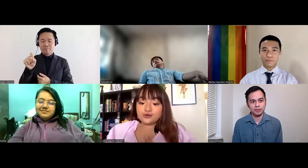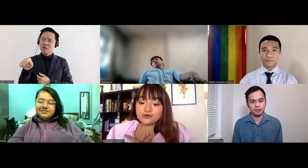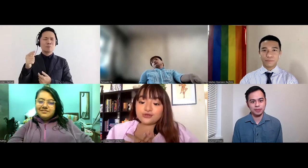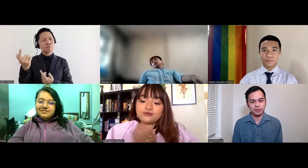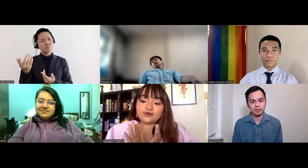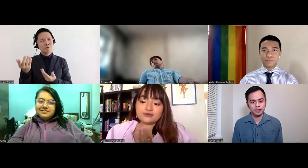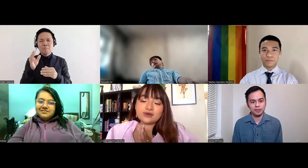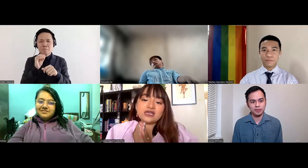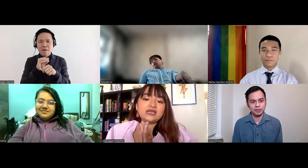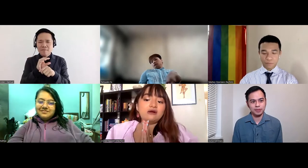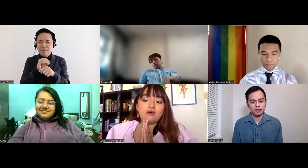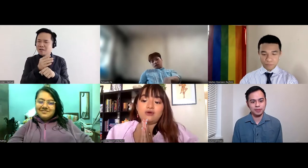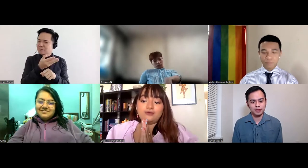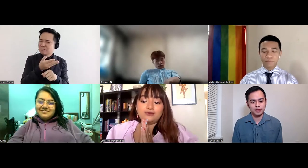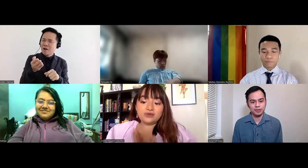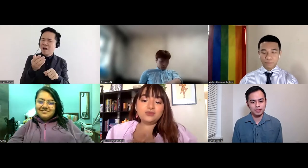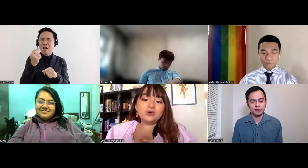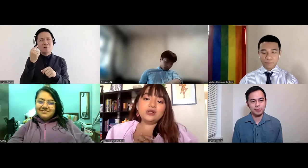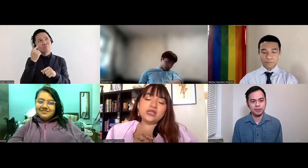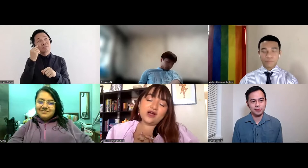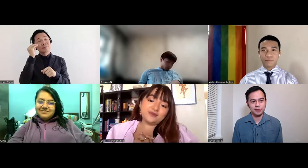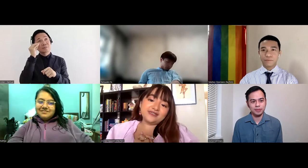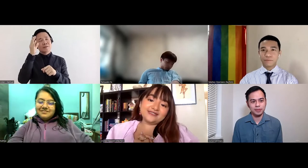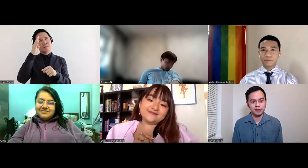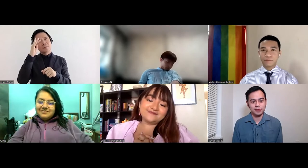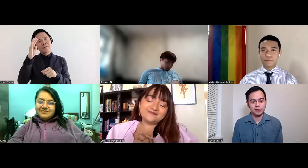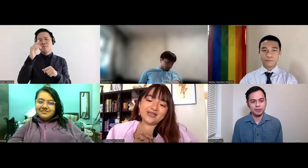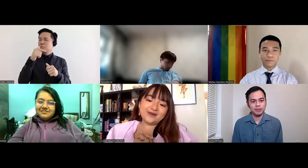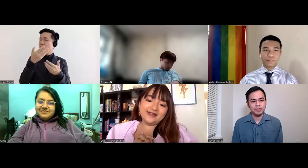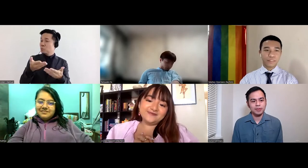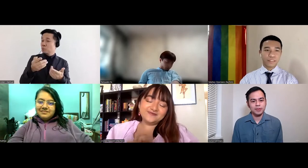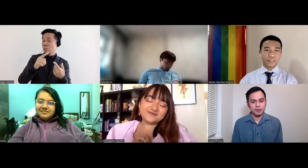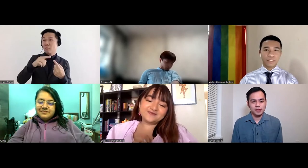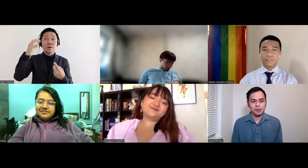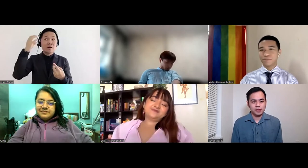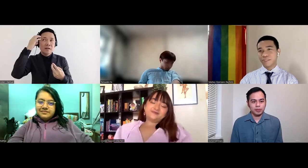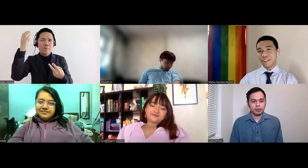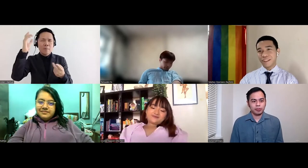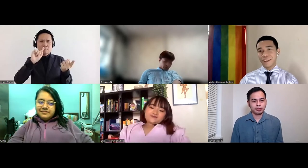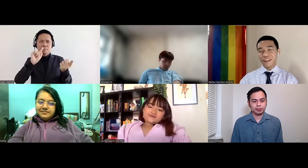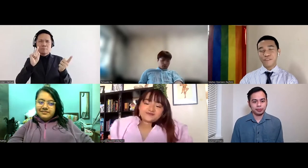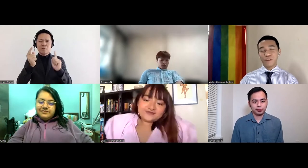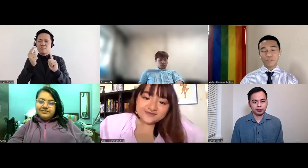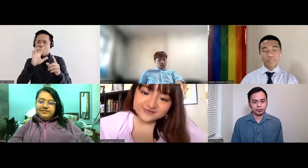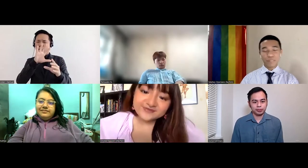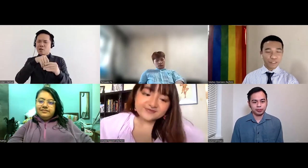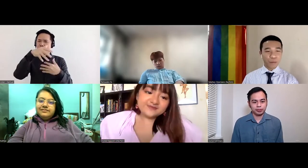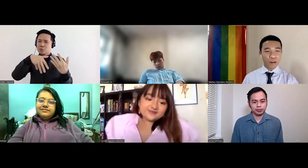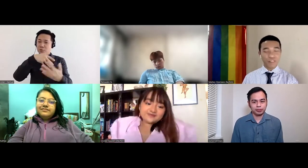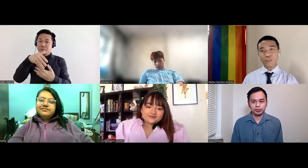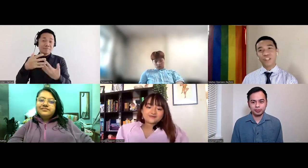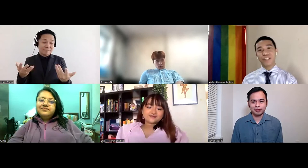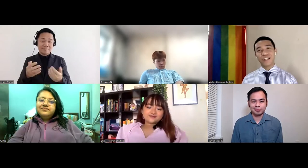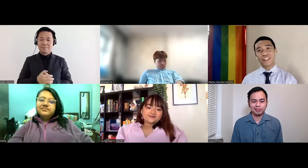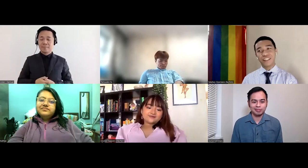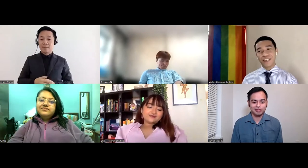for youth, for the community, or for the people in the government. Take it away. I've always believed in the